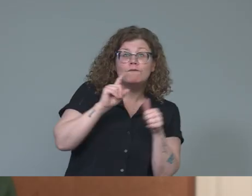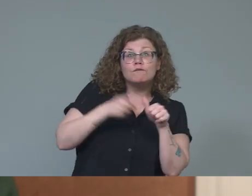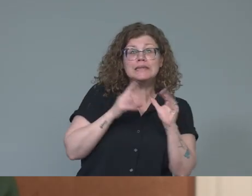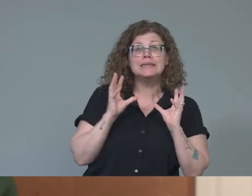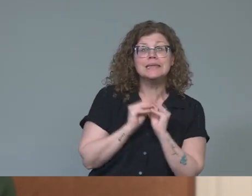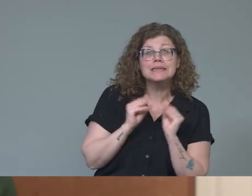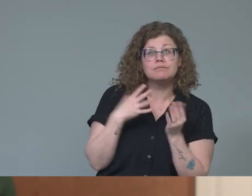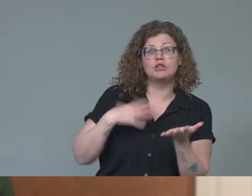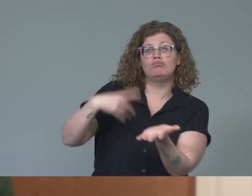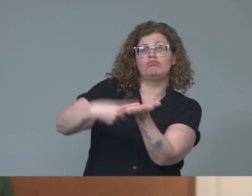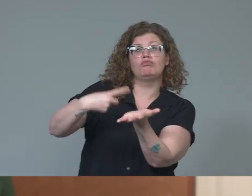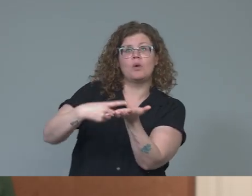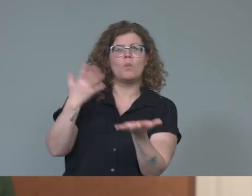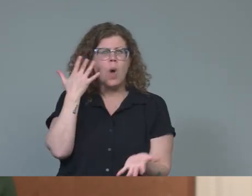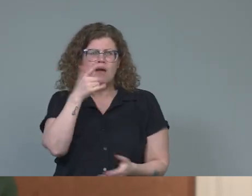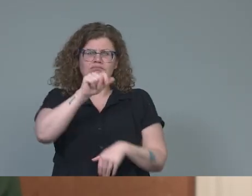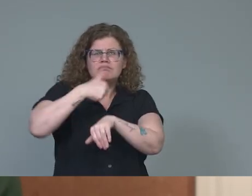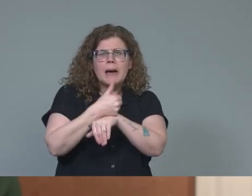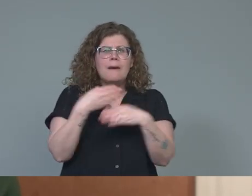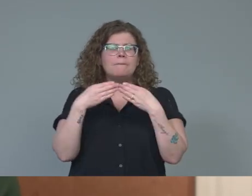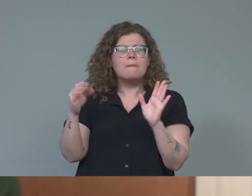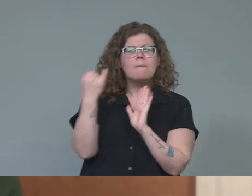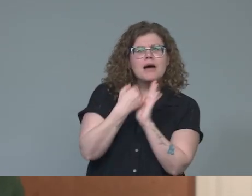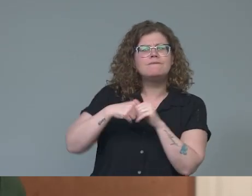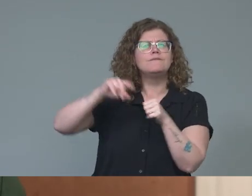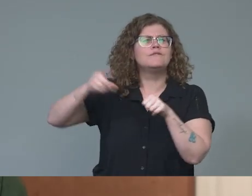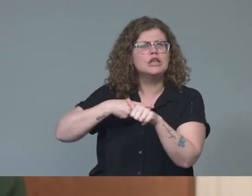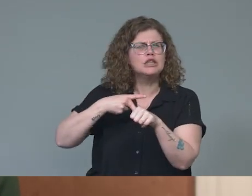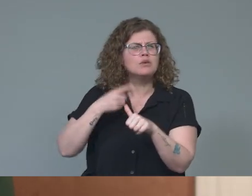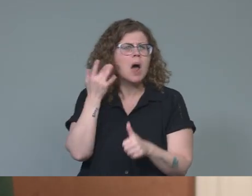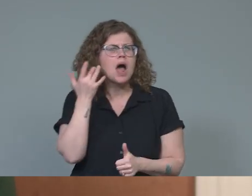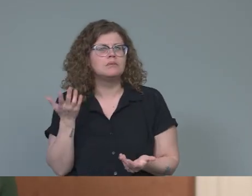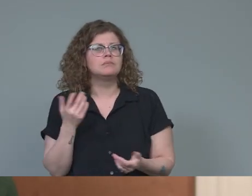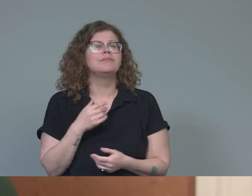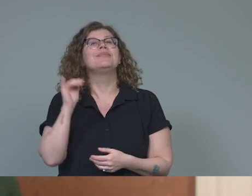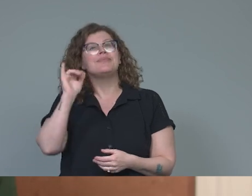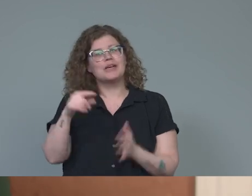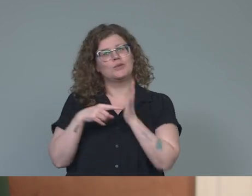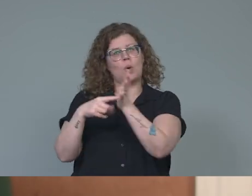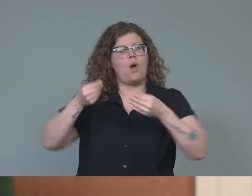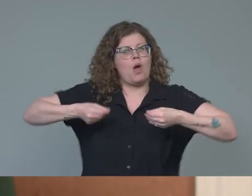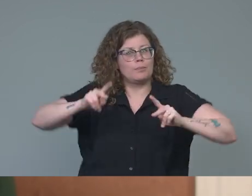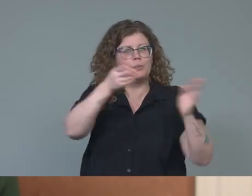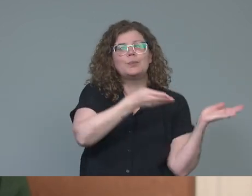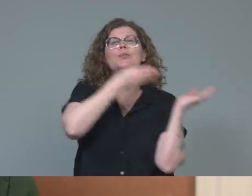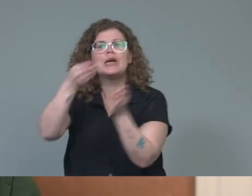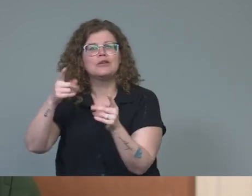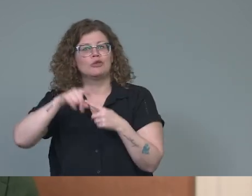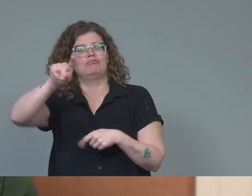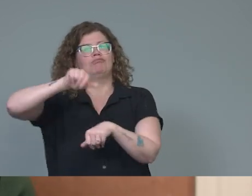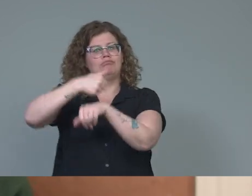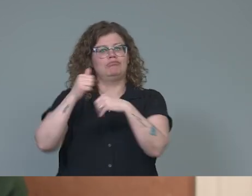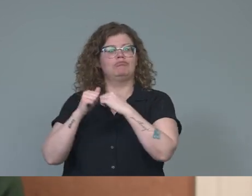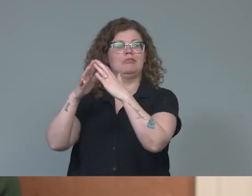to bring people to a site. There's a little bit of arts tourism, a little bit of interest, get to know your community,